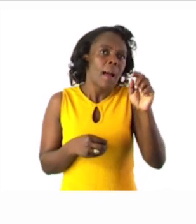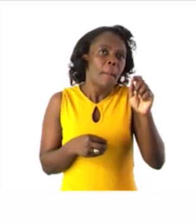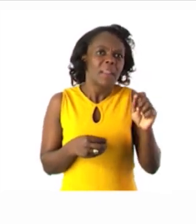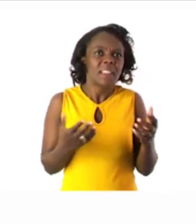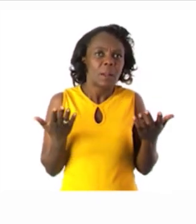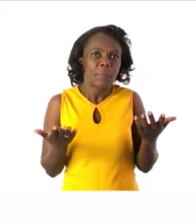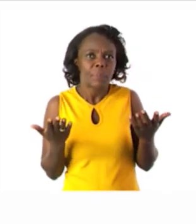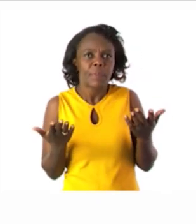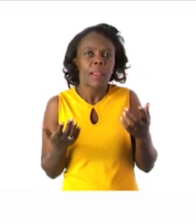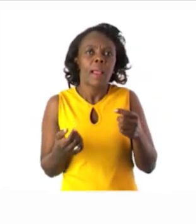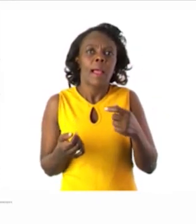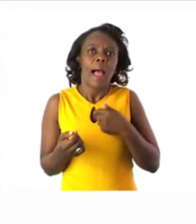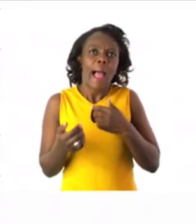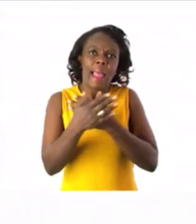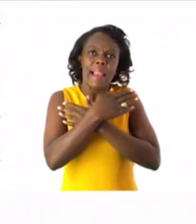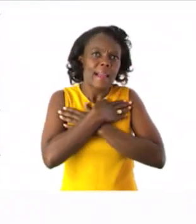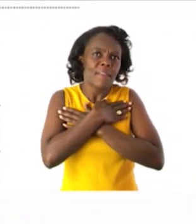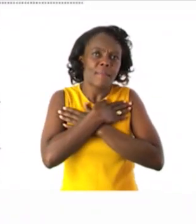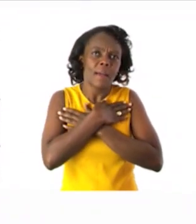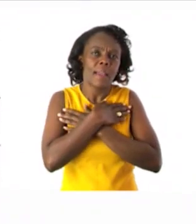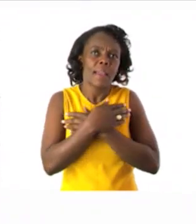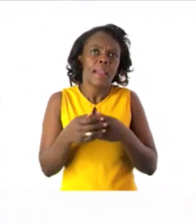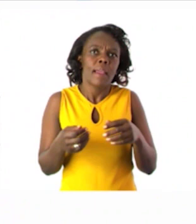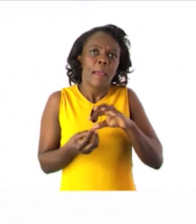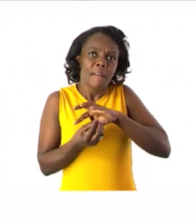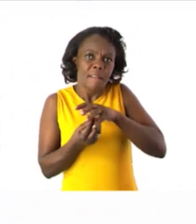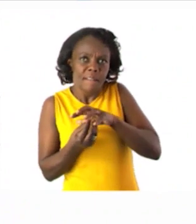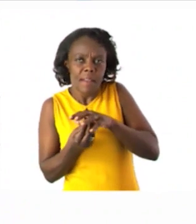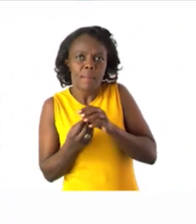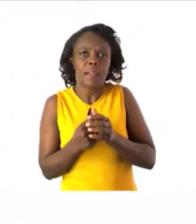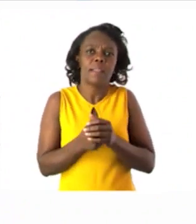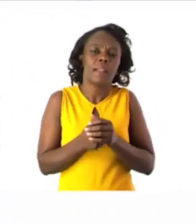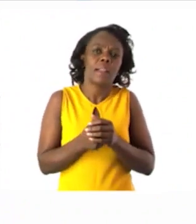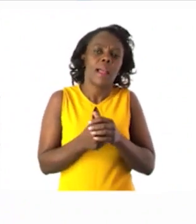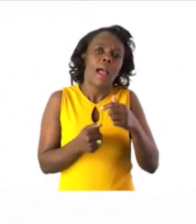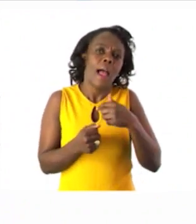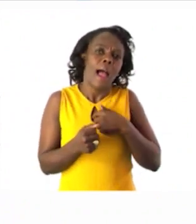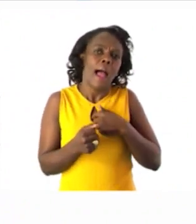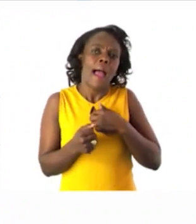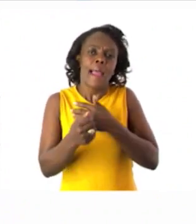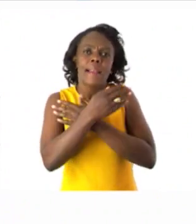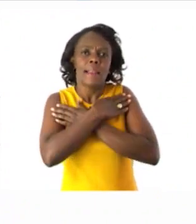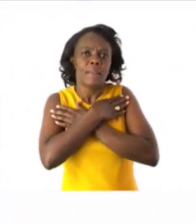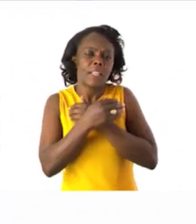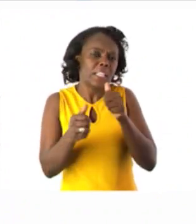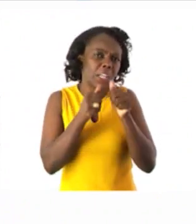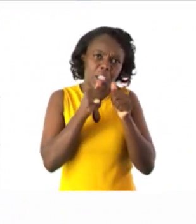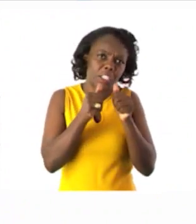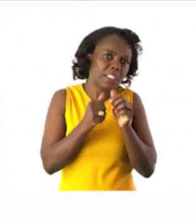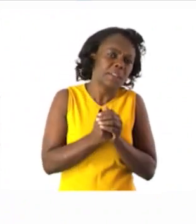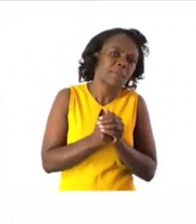we celebrate Easter. I love eating at Wimpy. All right, so, excuse